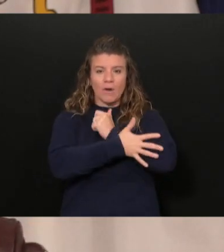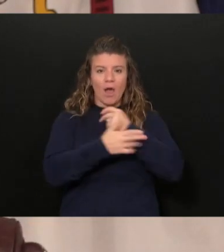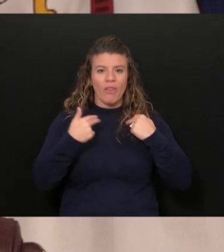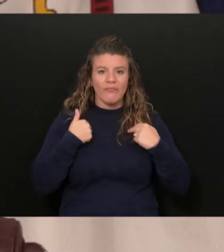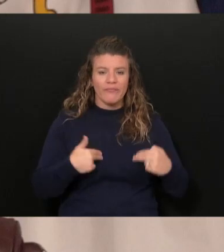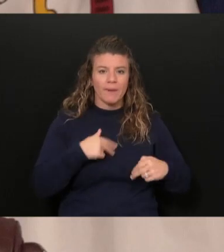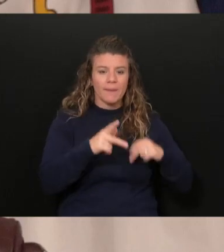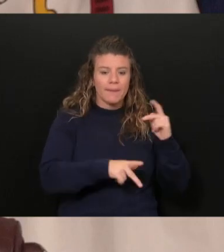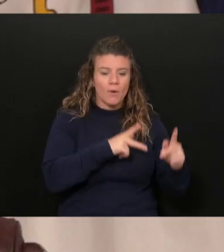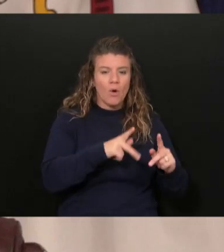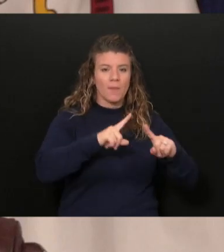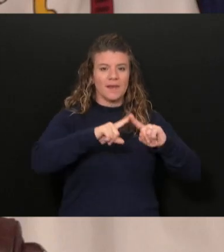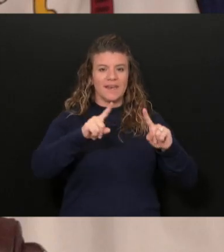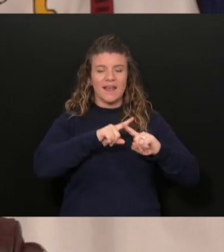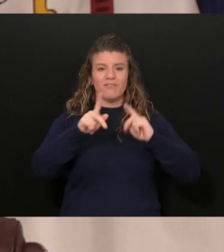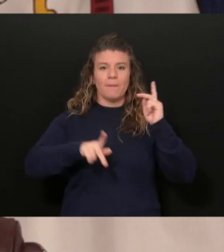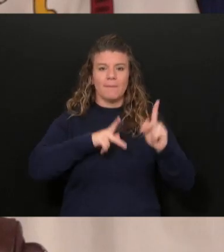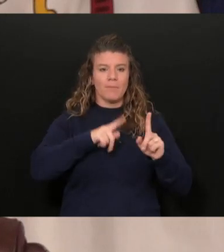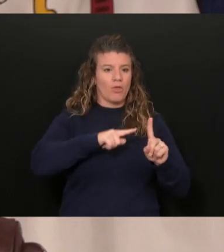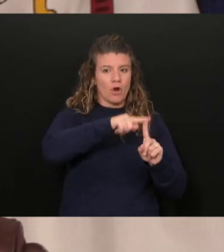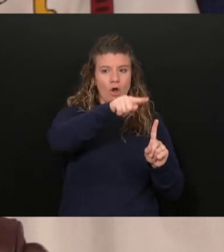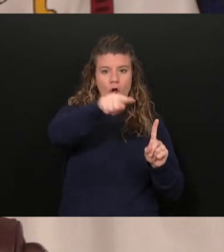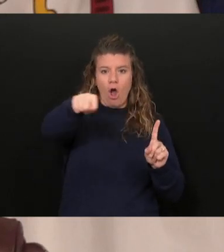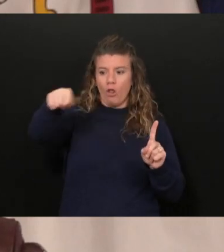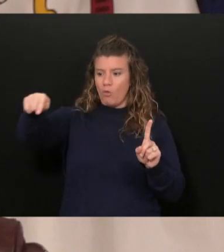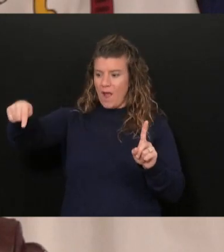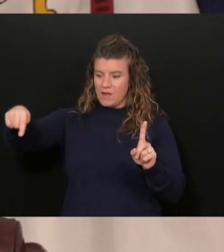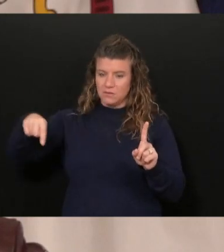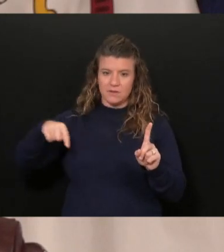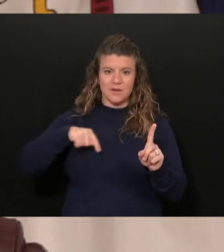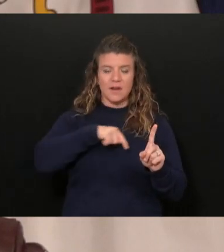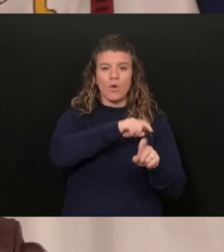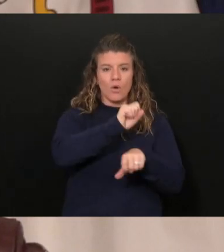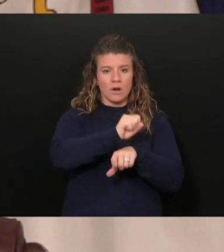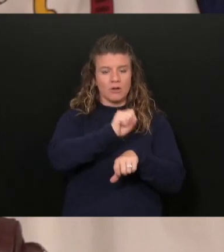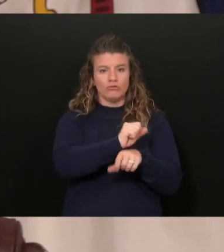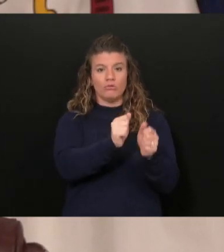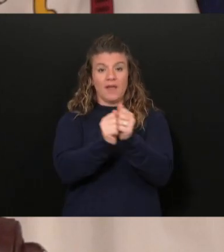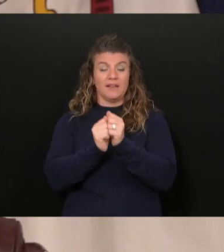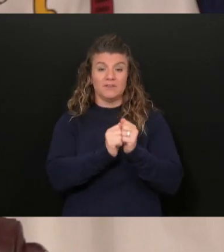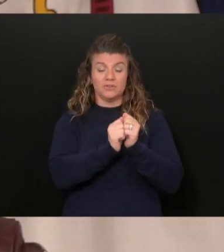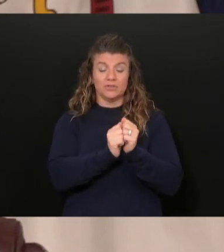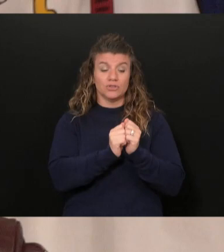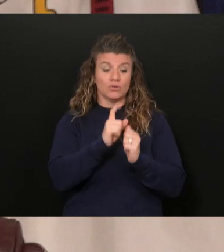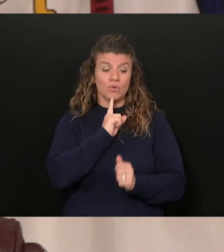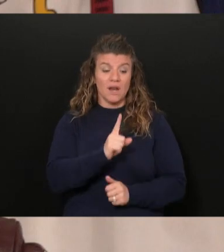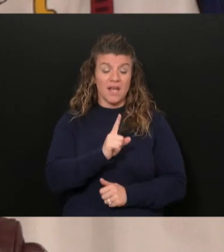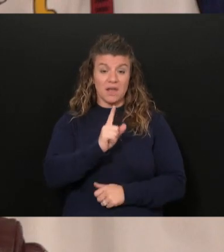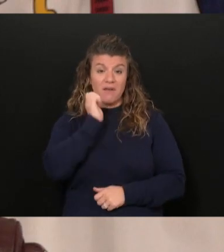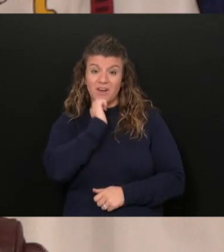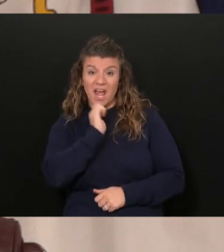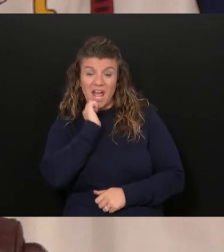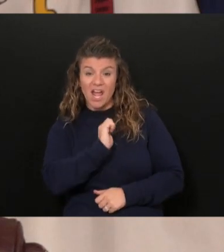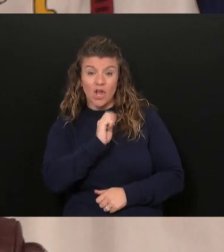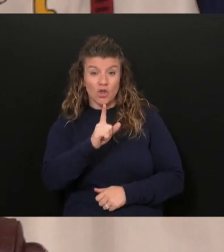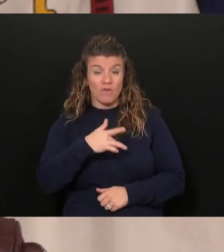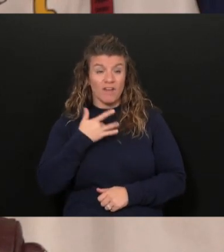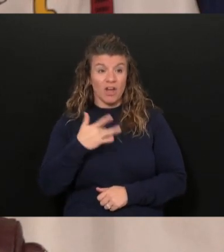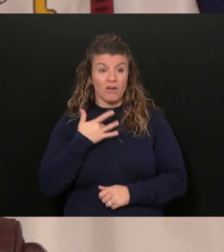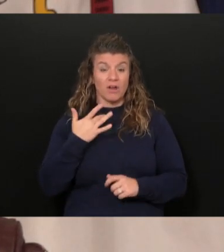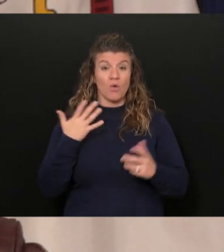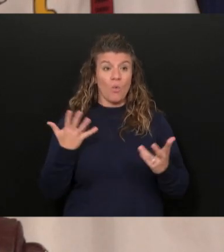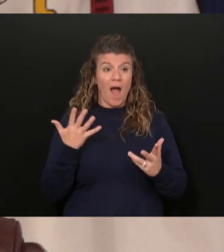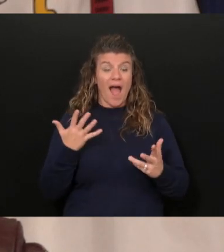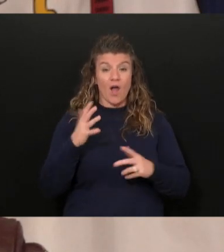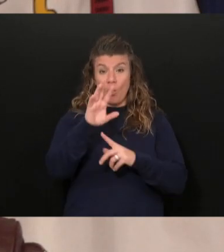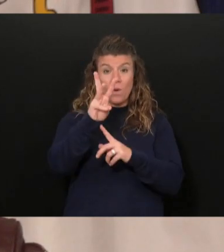and all the different people that are all around us, and so at the end of the day, you know, West